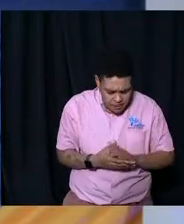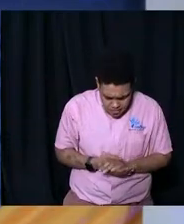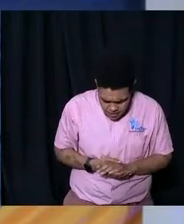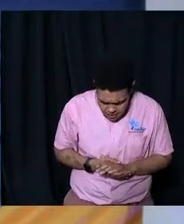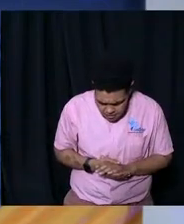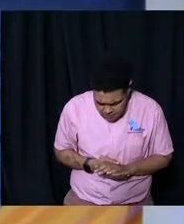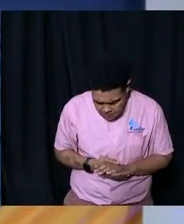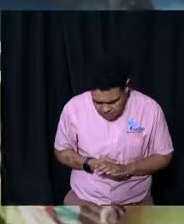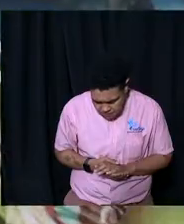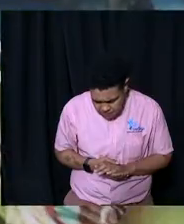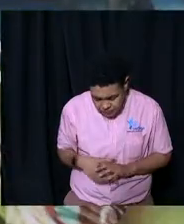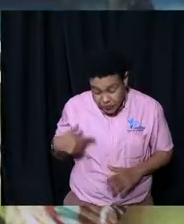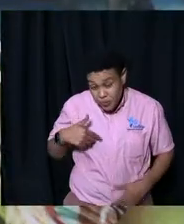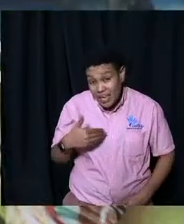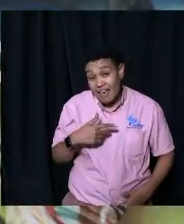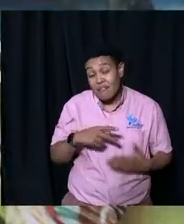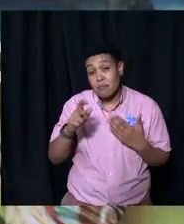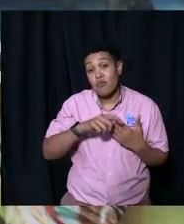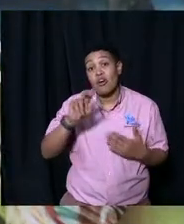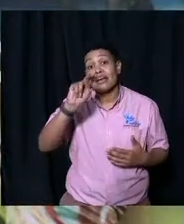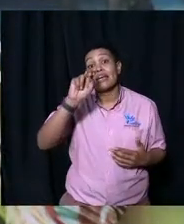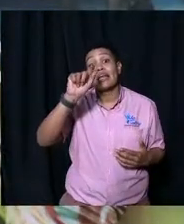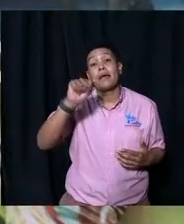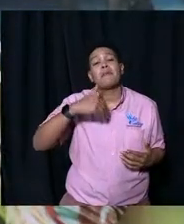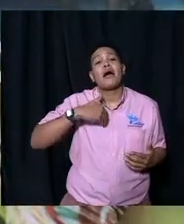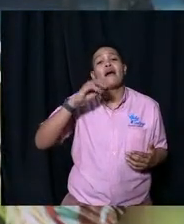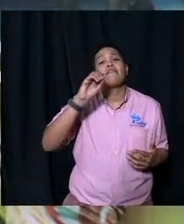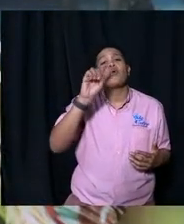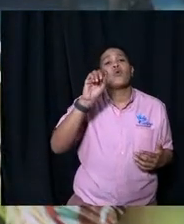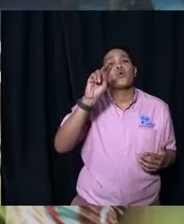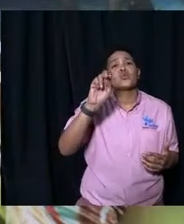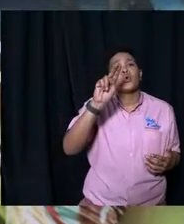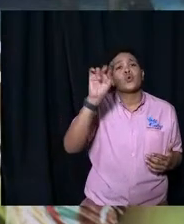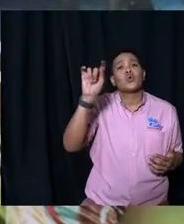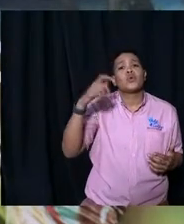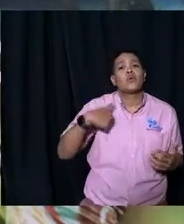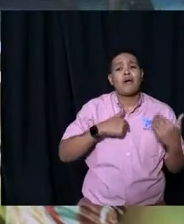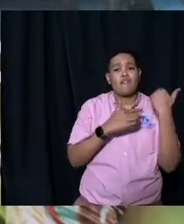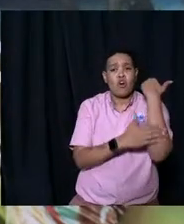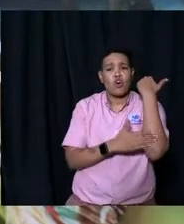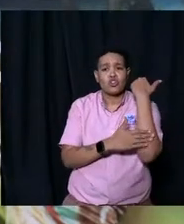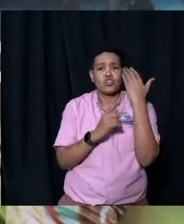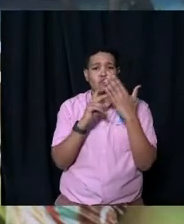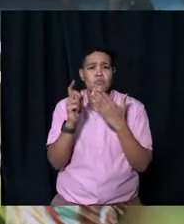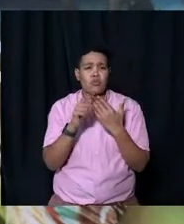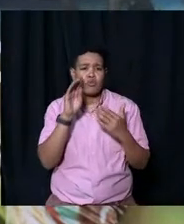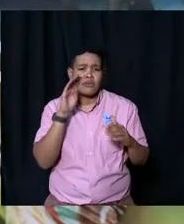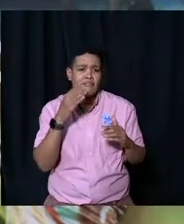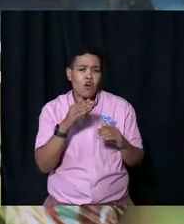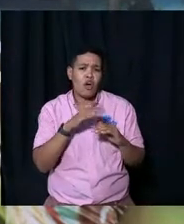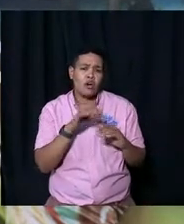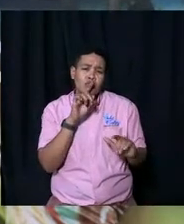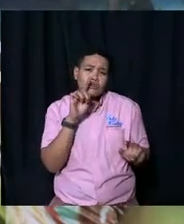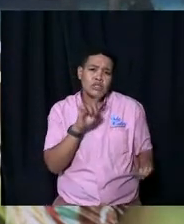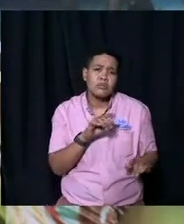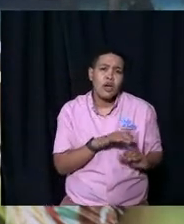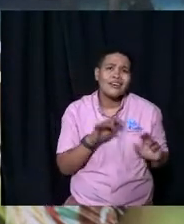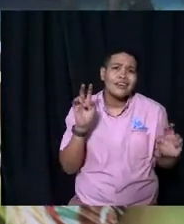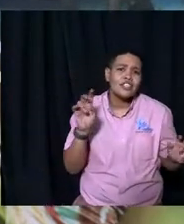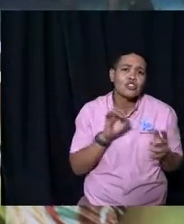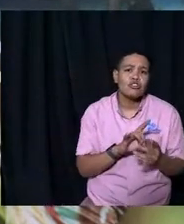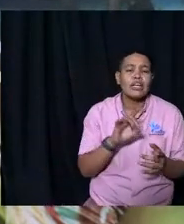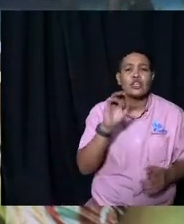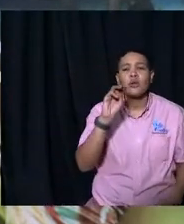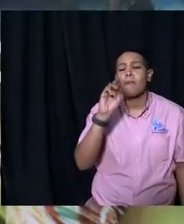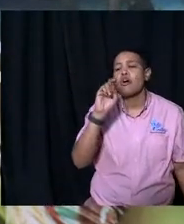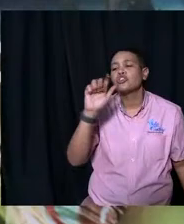programs. In fact, NEPA has an ozone unit. And they have a country program that deals with, that responds to the matters related to the